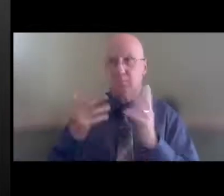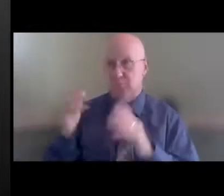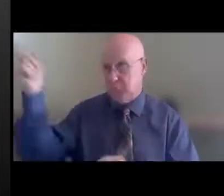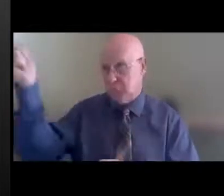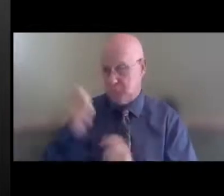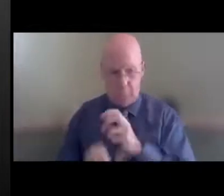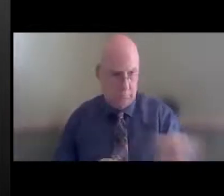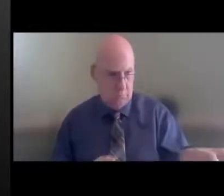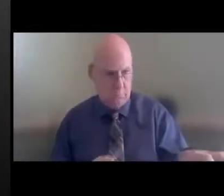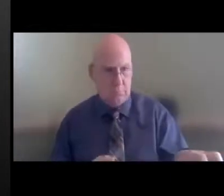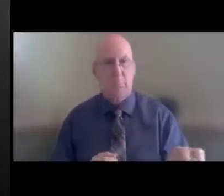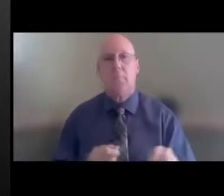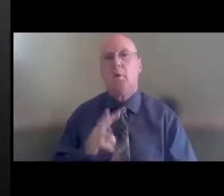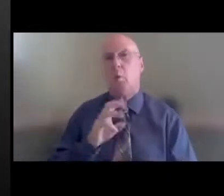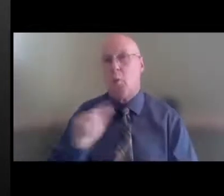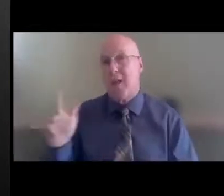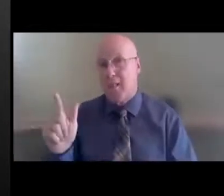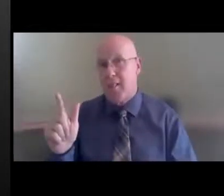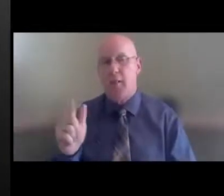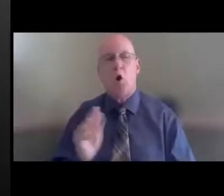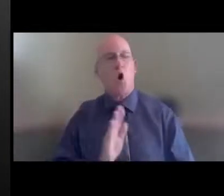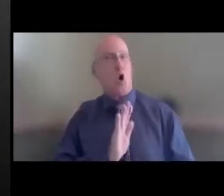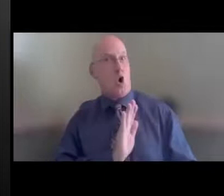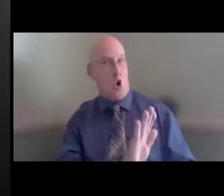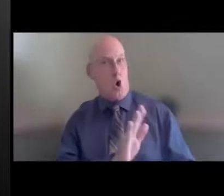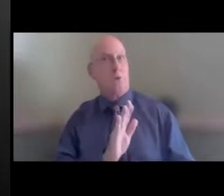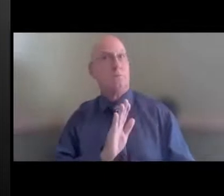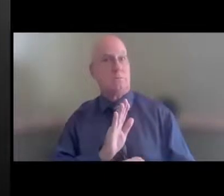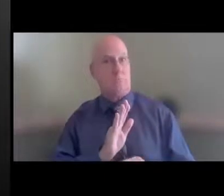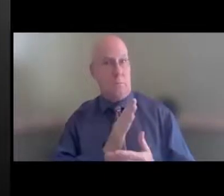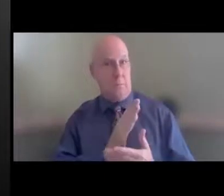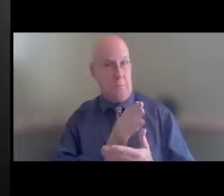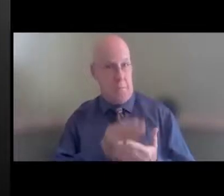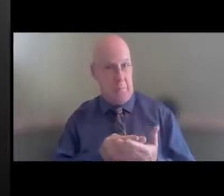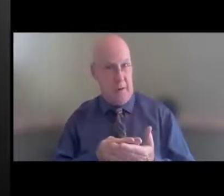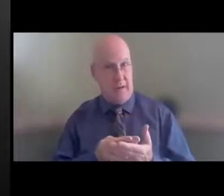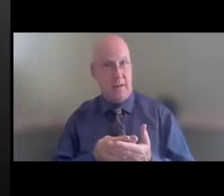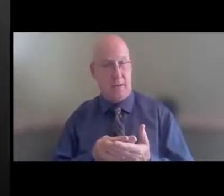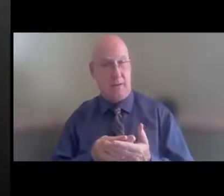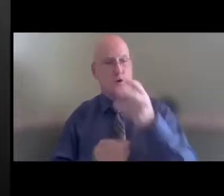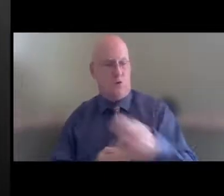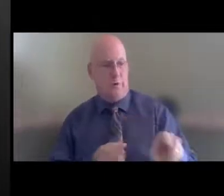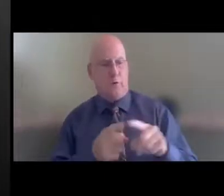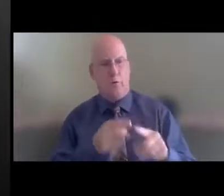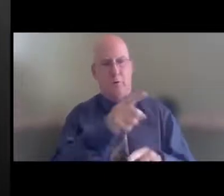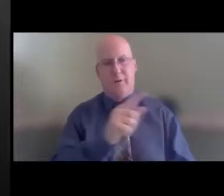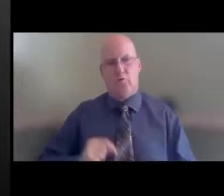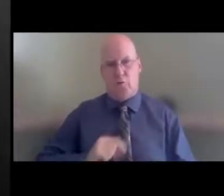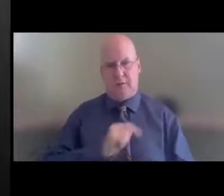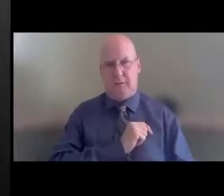leave Lillian's portion that I want to provide for her to this trust that's over here, and I name that